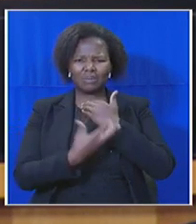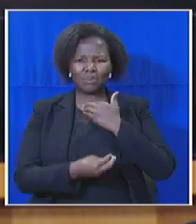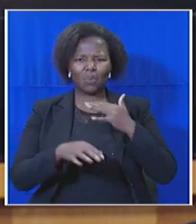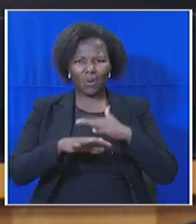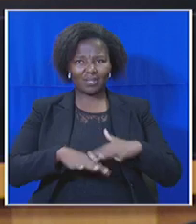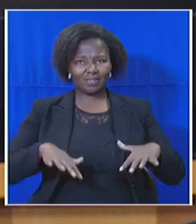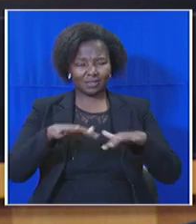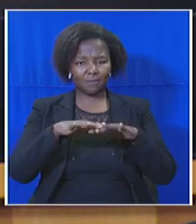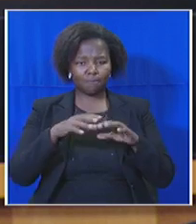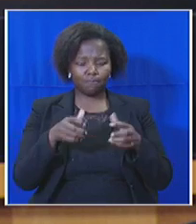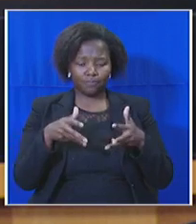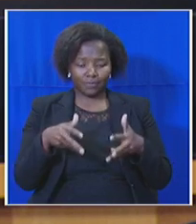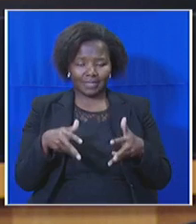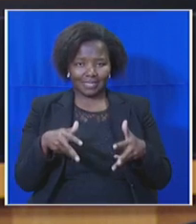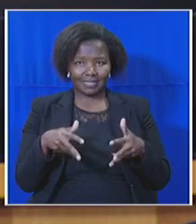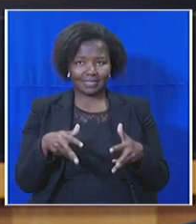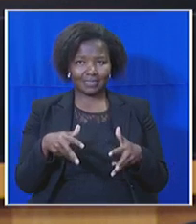We therefore call